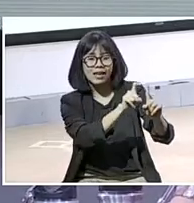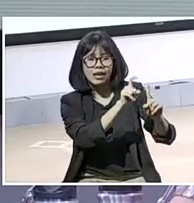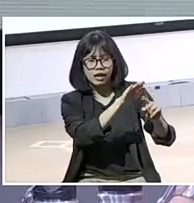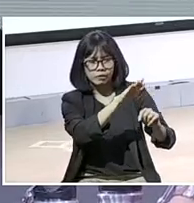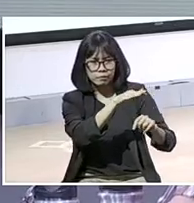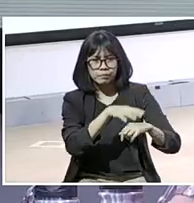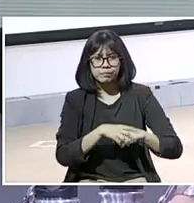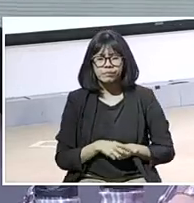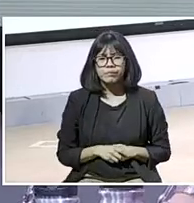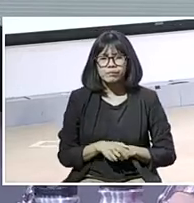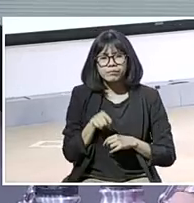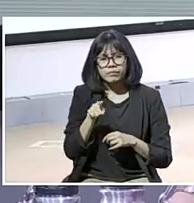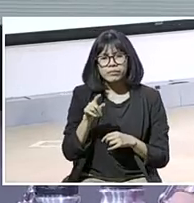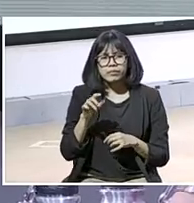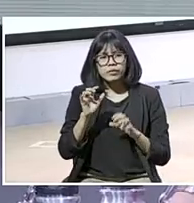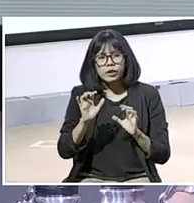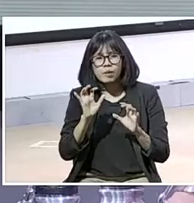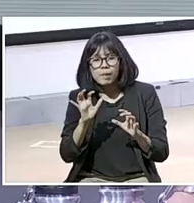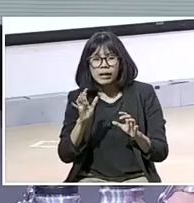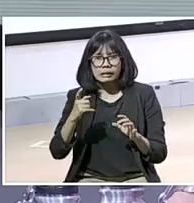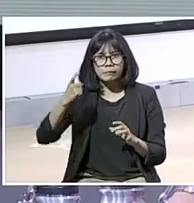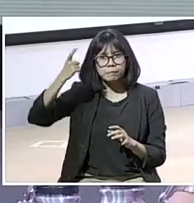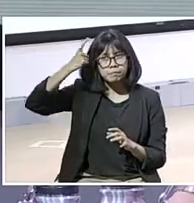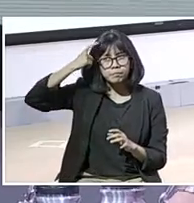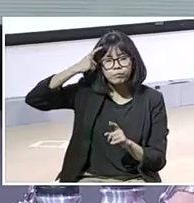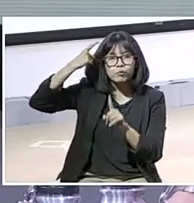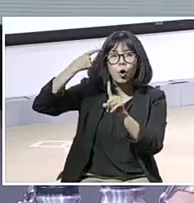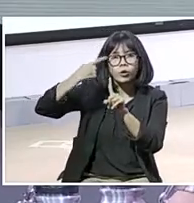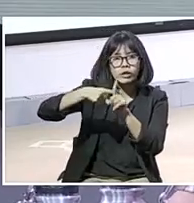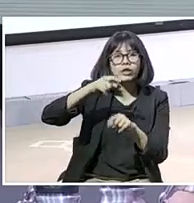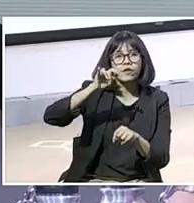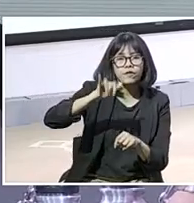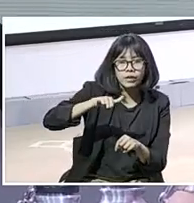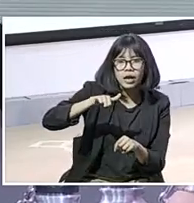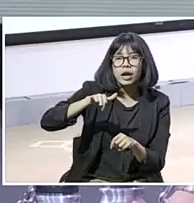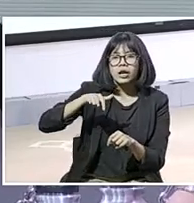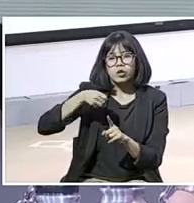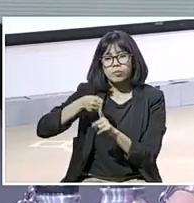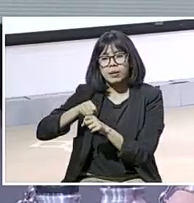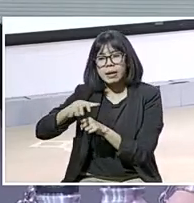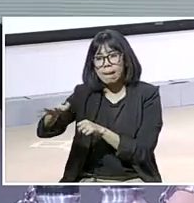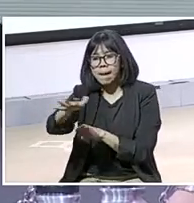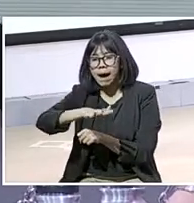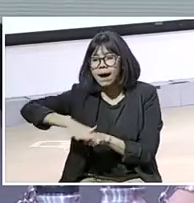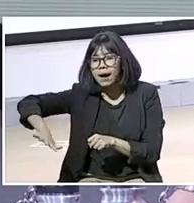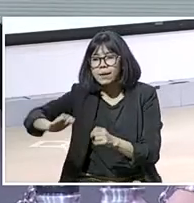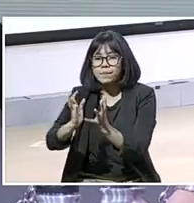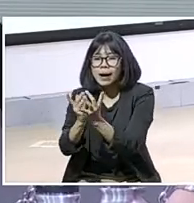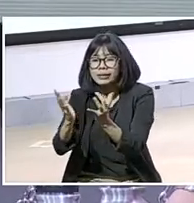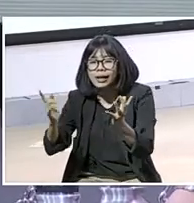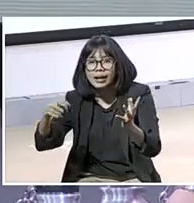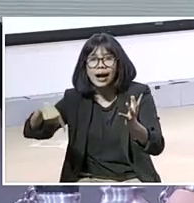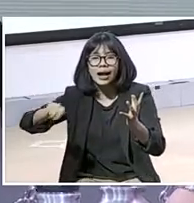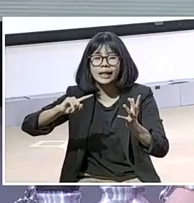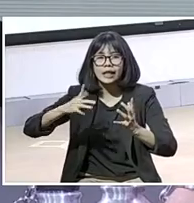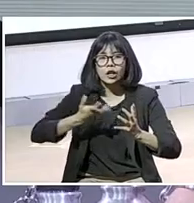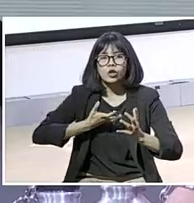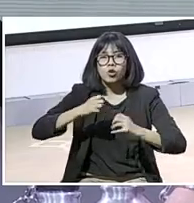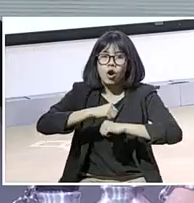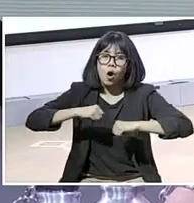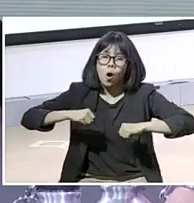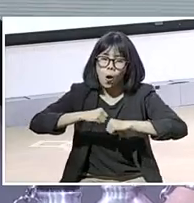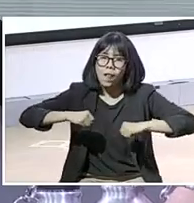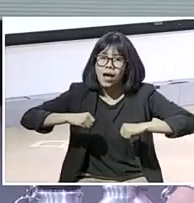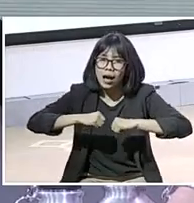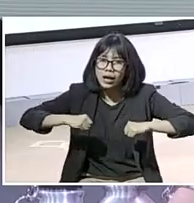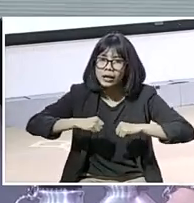bias, prejudice, and find a positive mindset, and also peace through community activism and sports based on your experience in